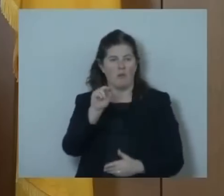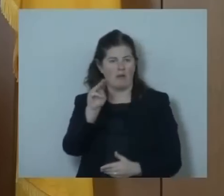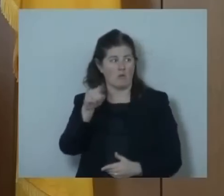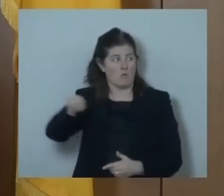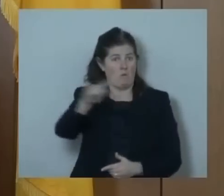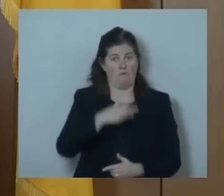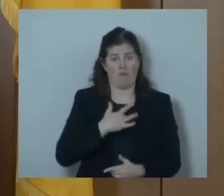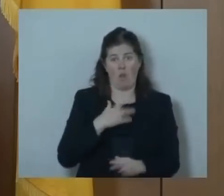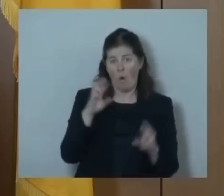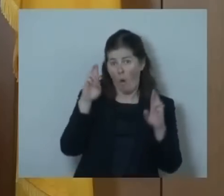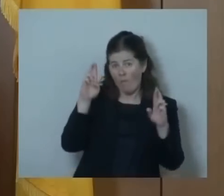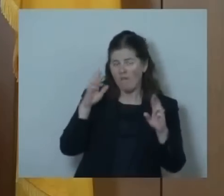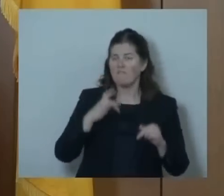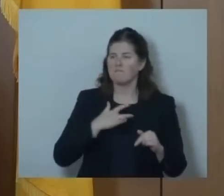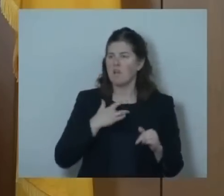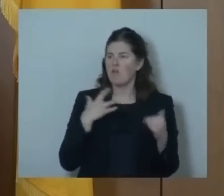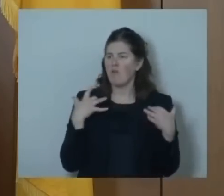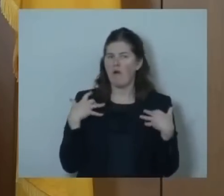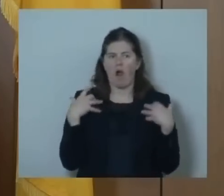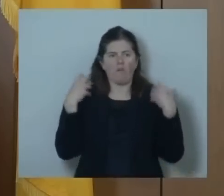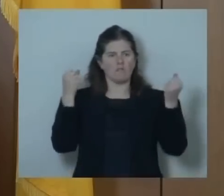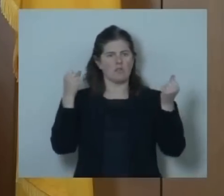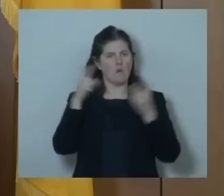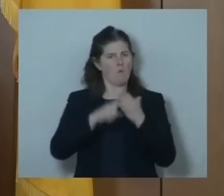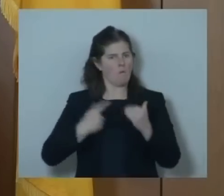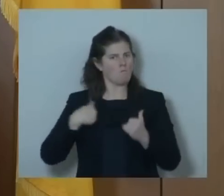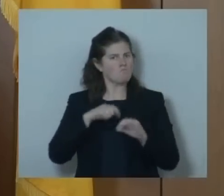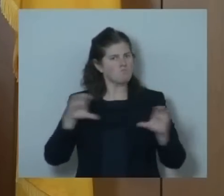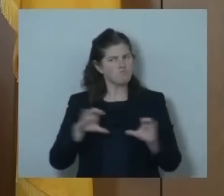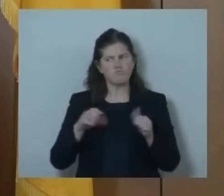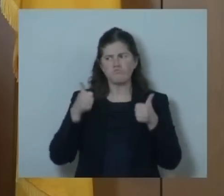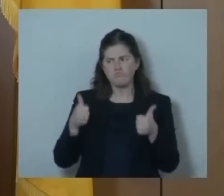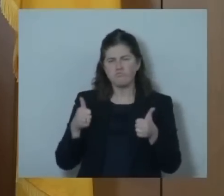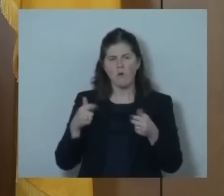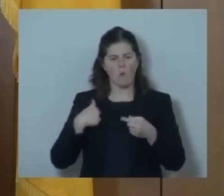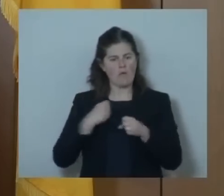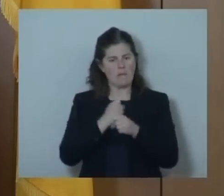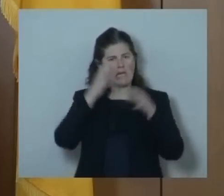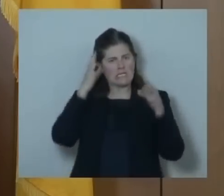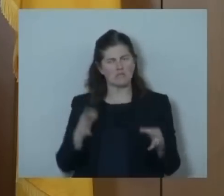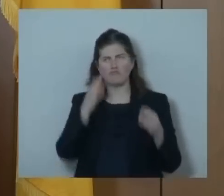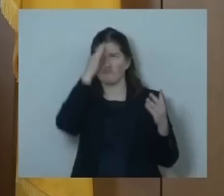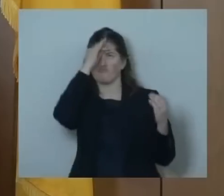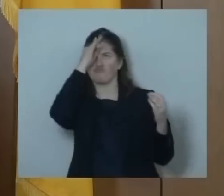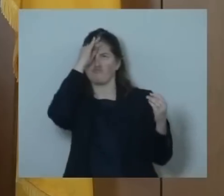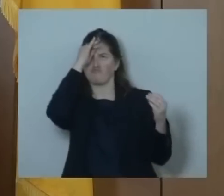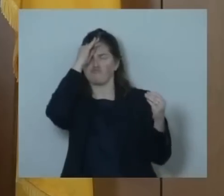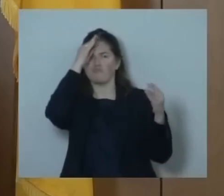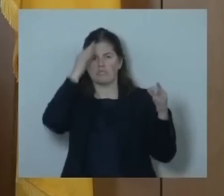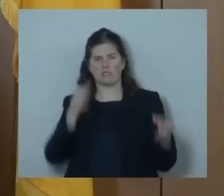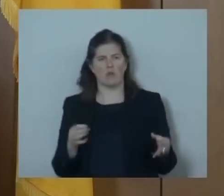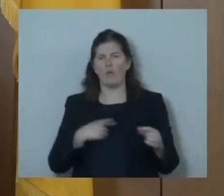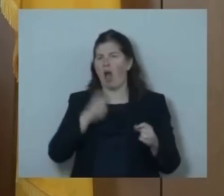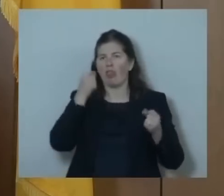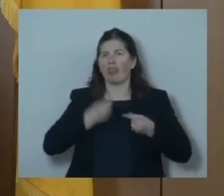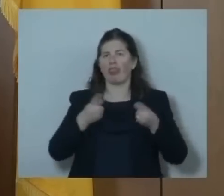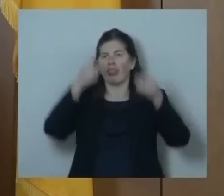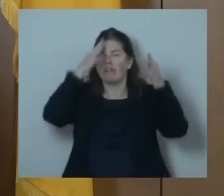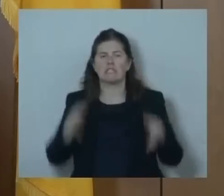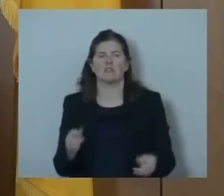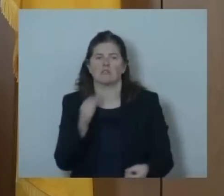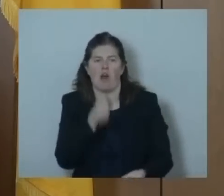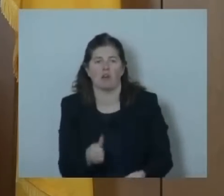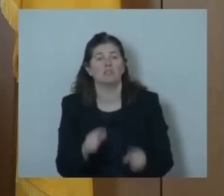hope, both confident about what we do, how we make decisions, and then also know that we have real